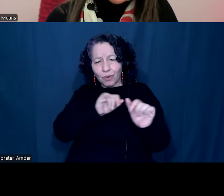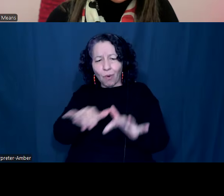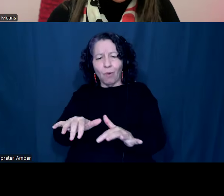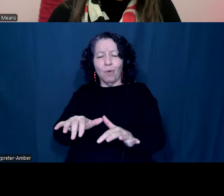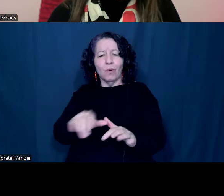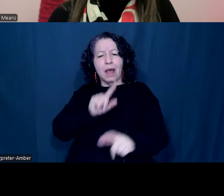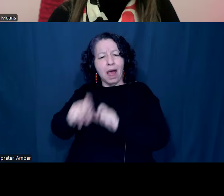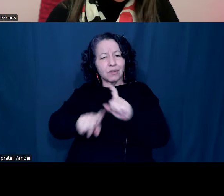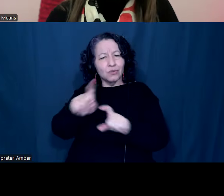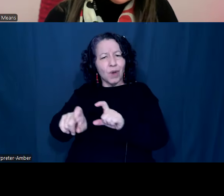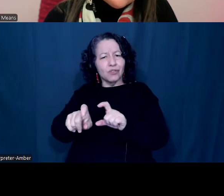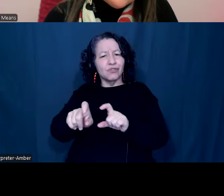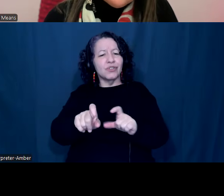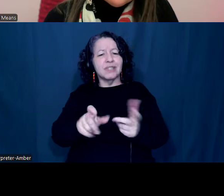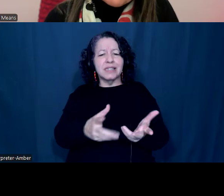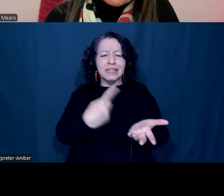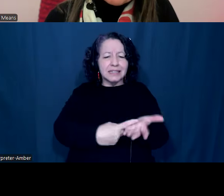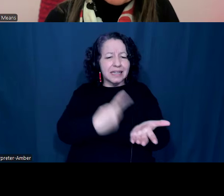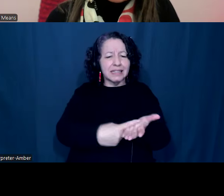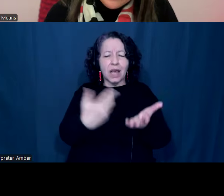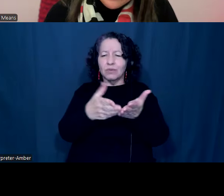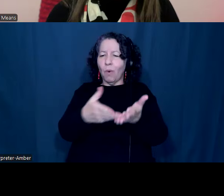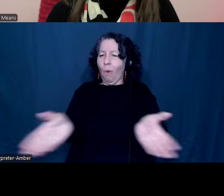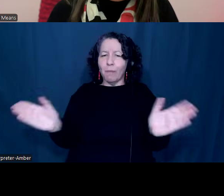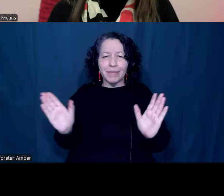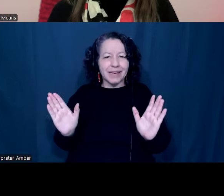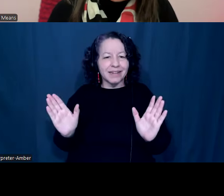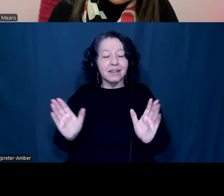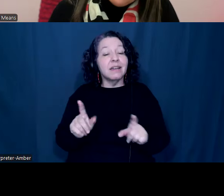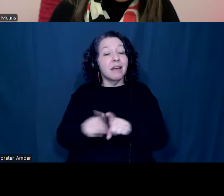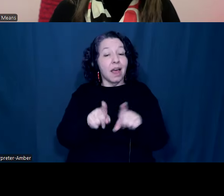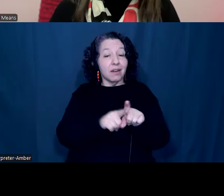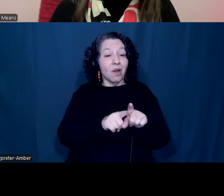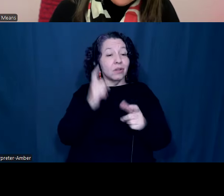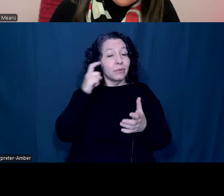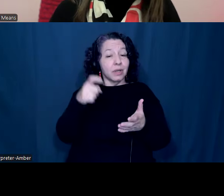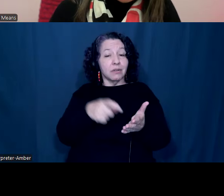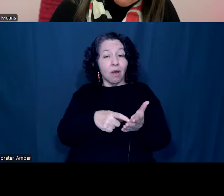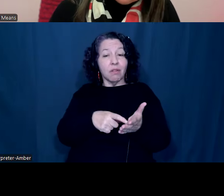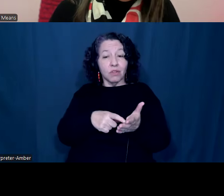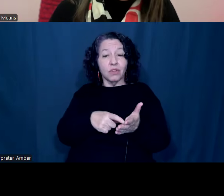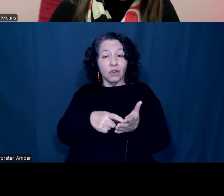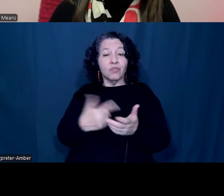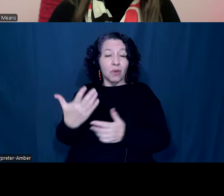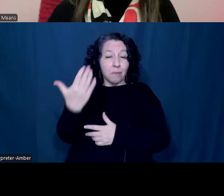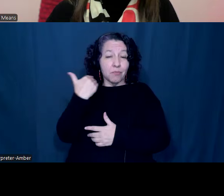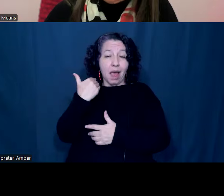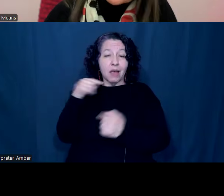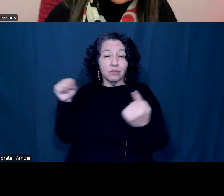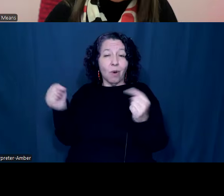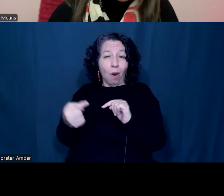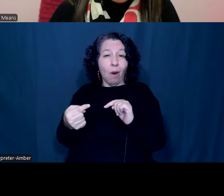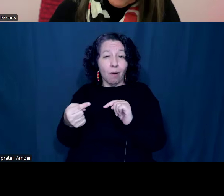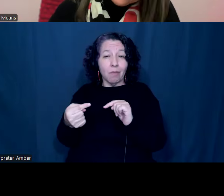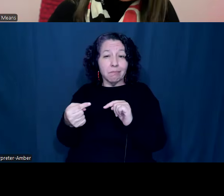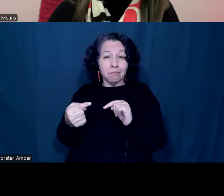questions, speak openly, and also acknowledge past harm